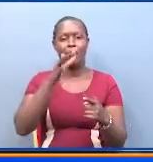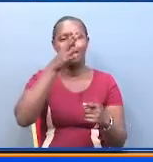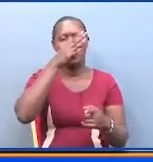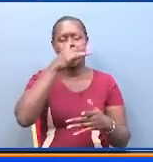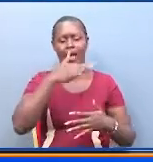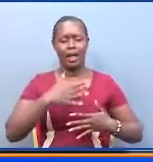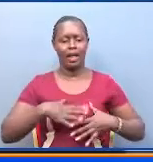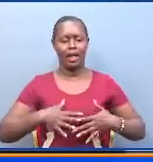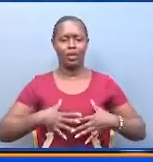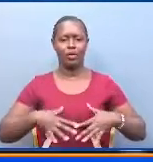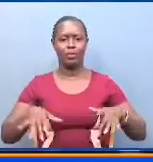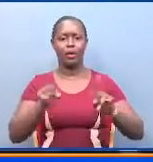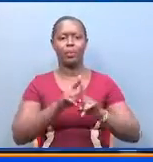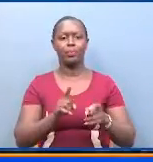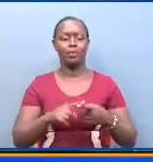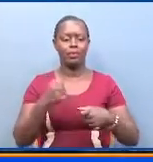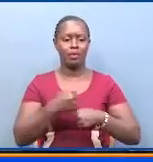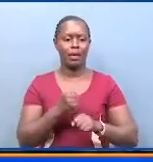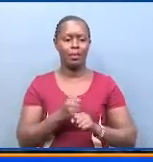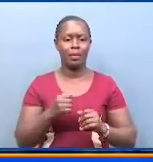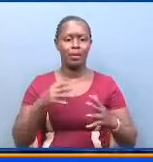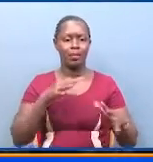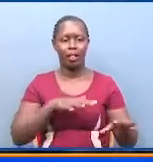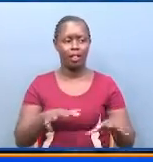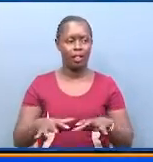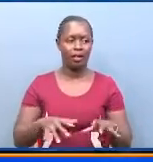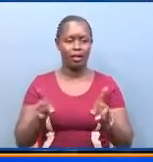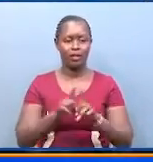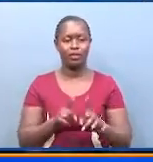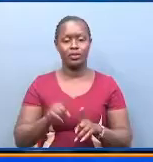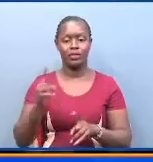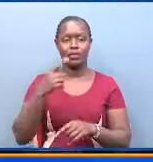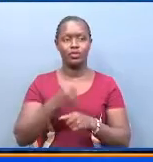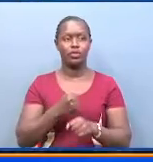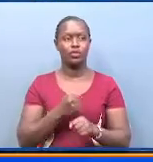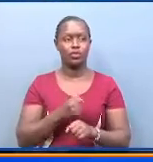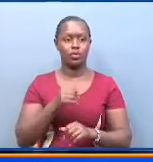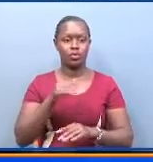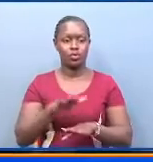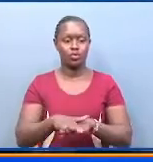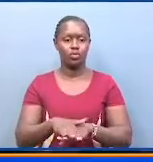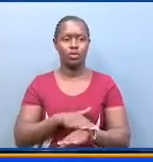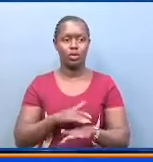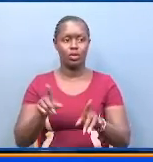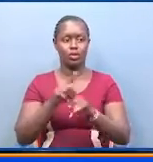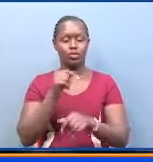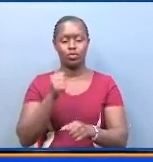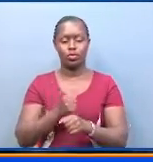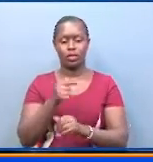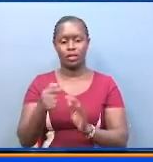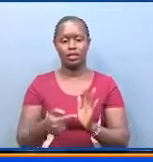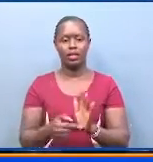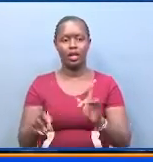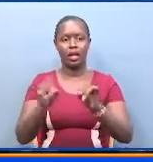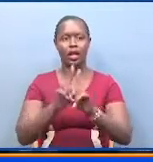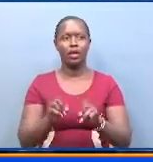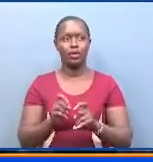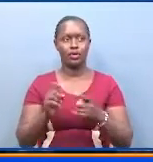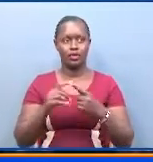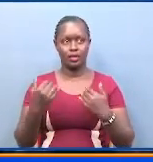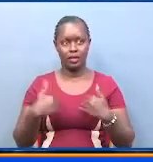watu, kuhandaa watu. Sasa enda polepole. Hapana moto ujeuri, hapana pira